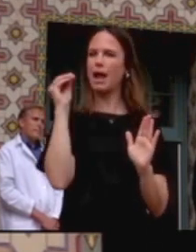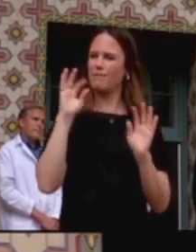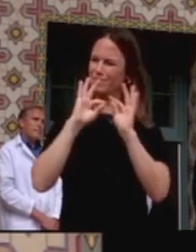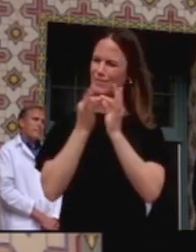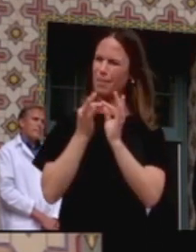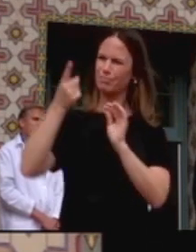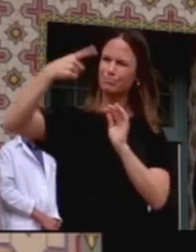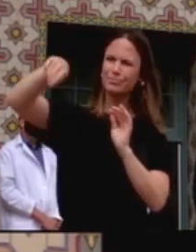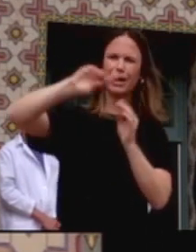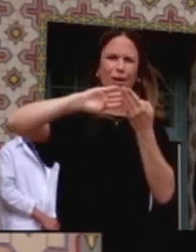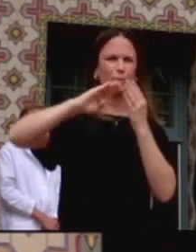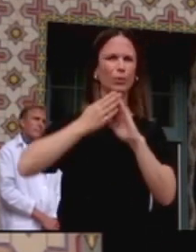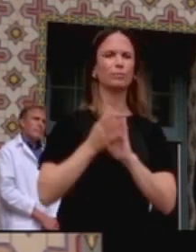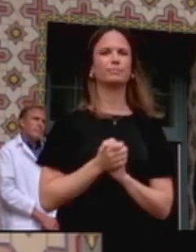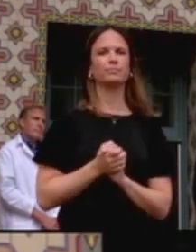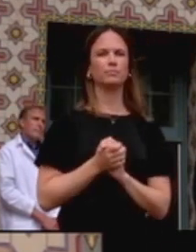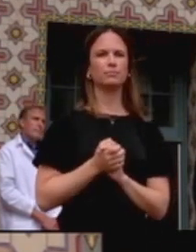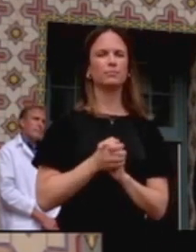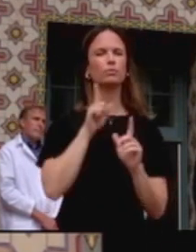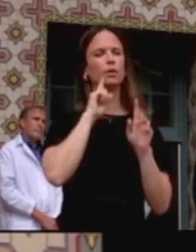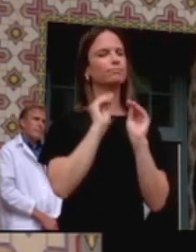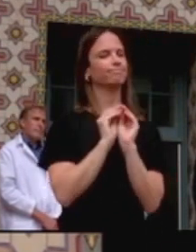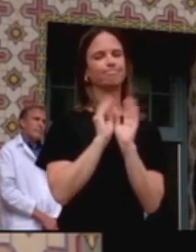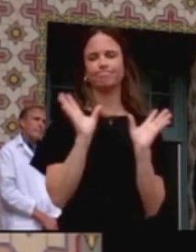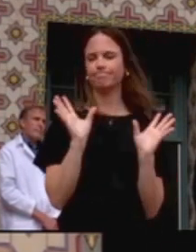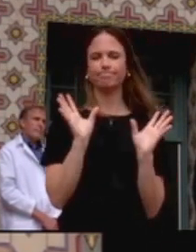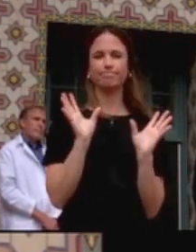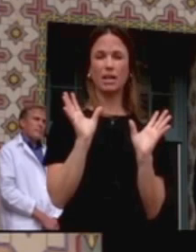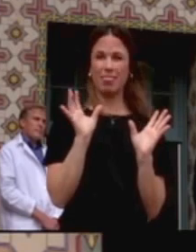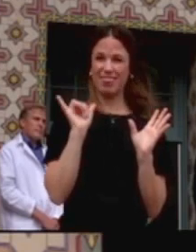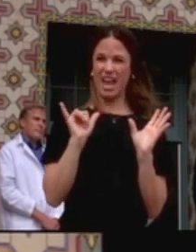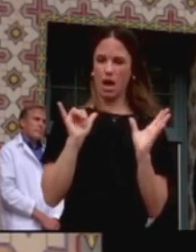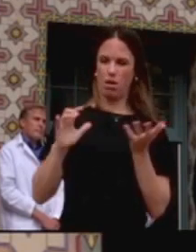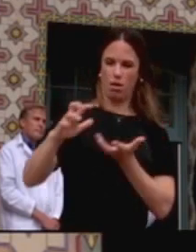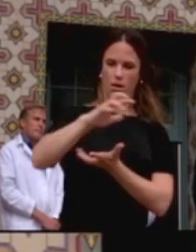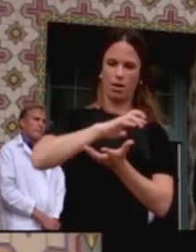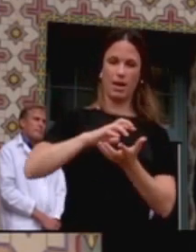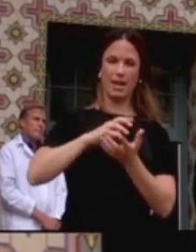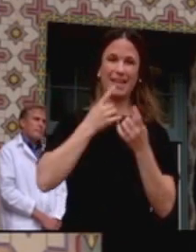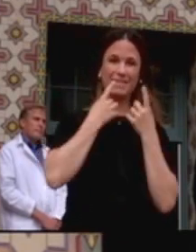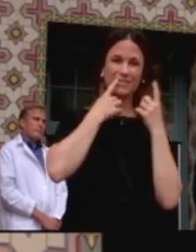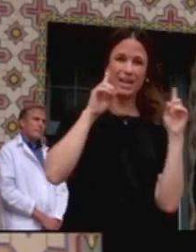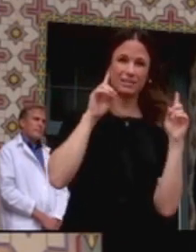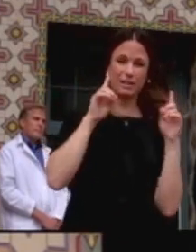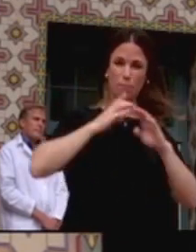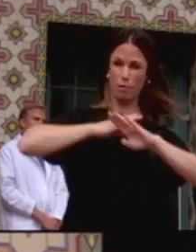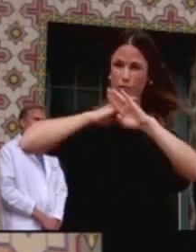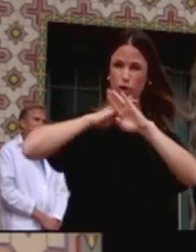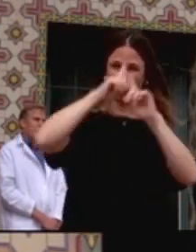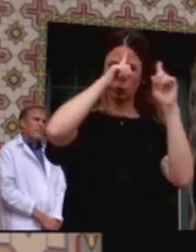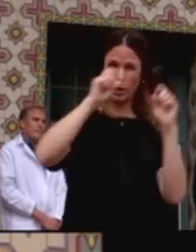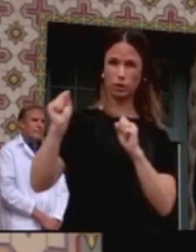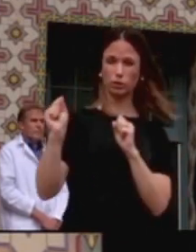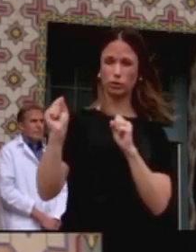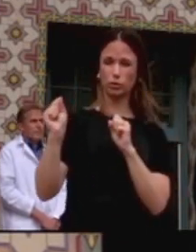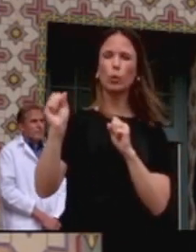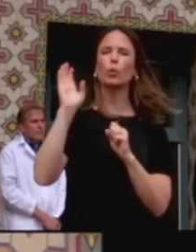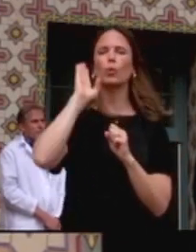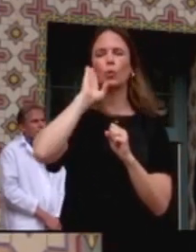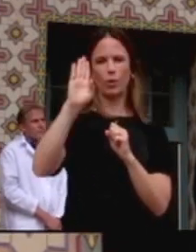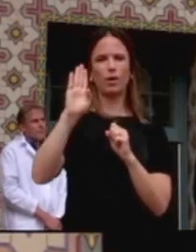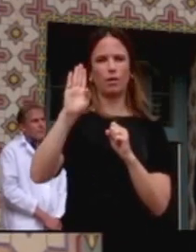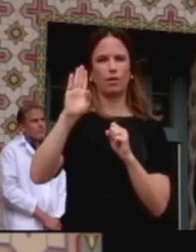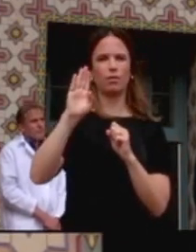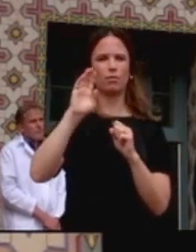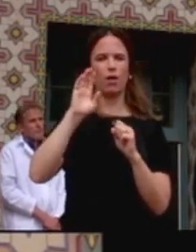of our communities. It's clear that a combination of effective prevention strategies will be the